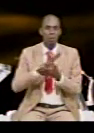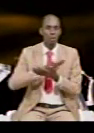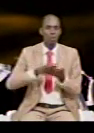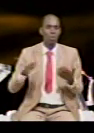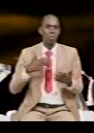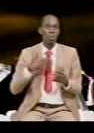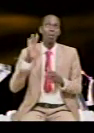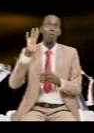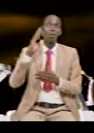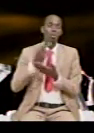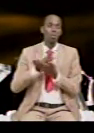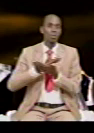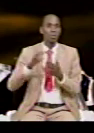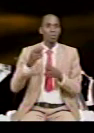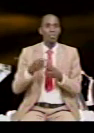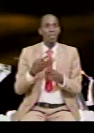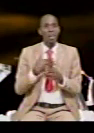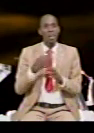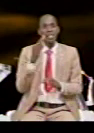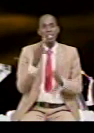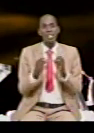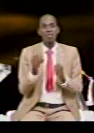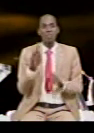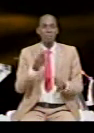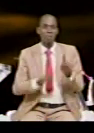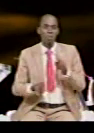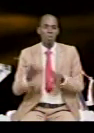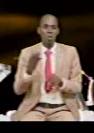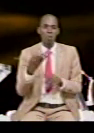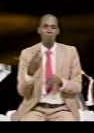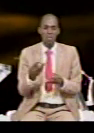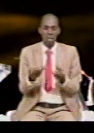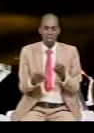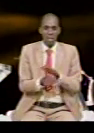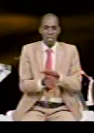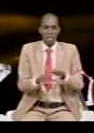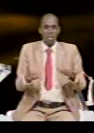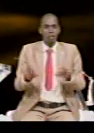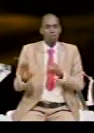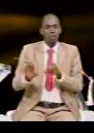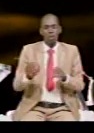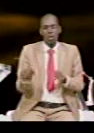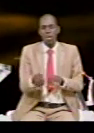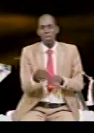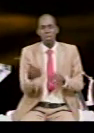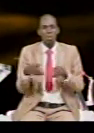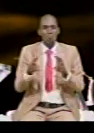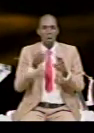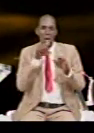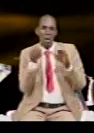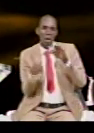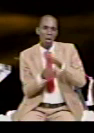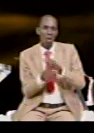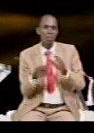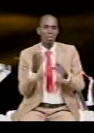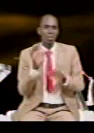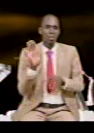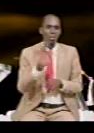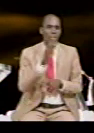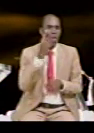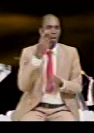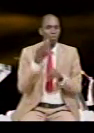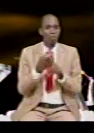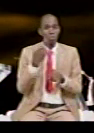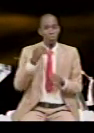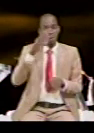of the land do any ways hide their eyes from the man, when he